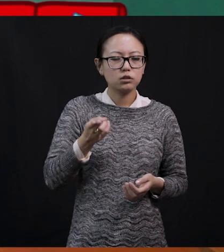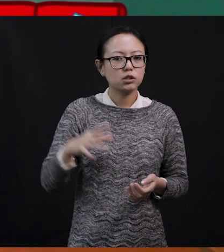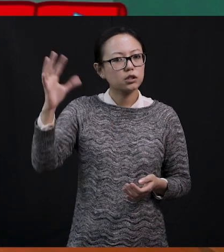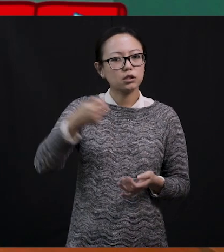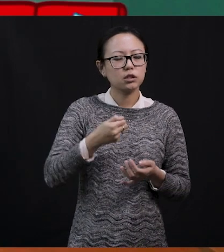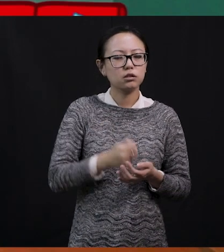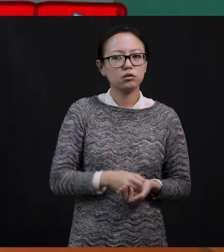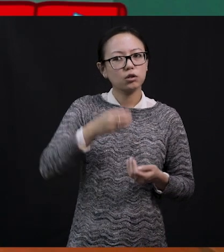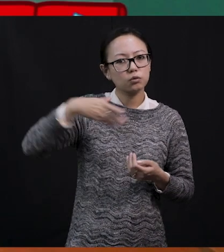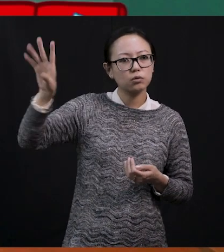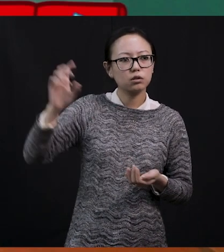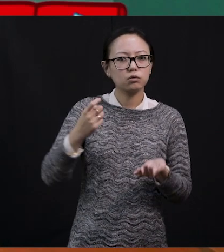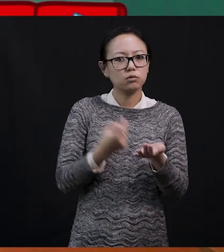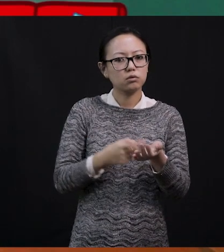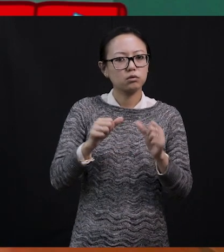better.